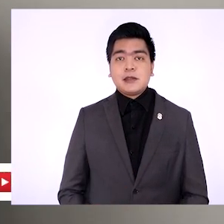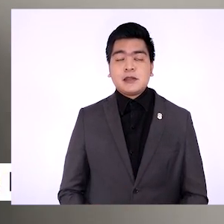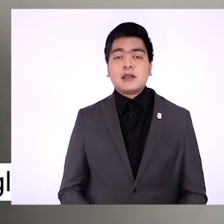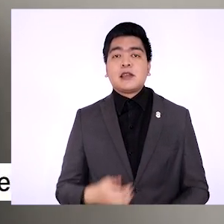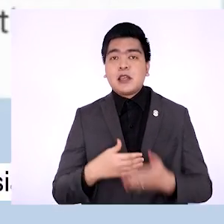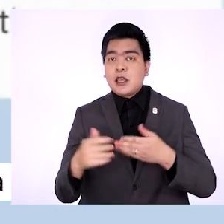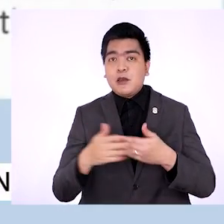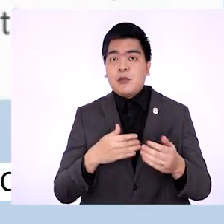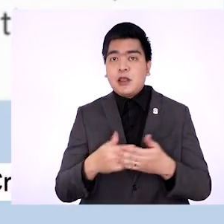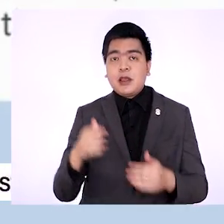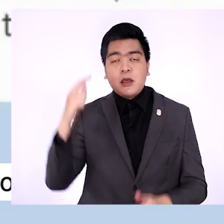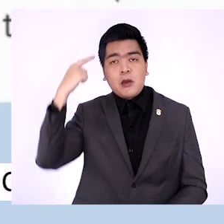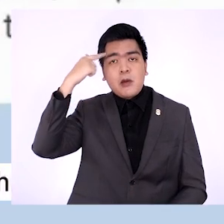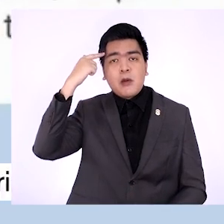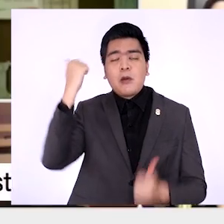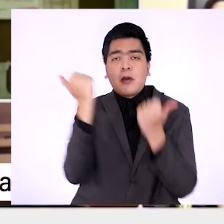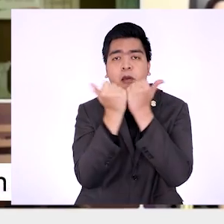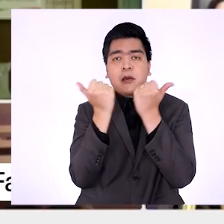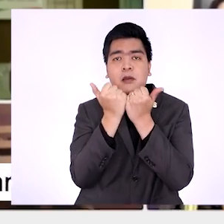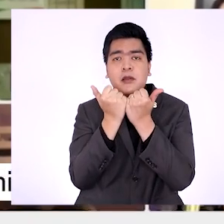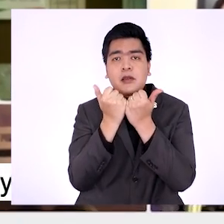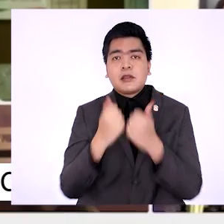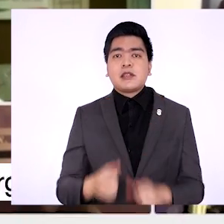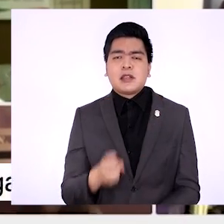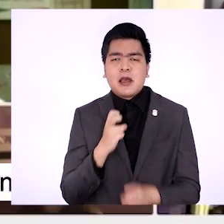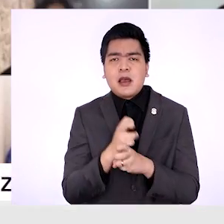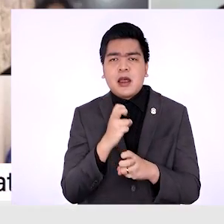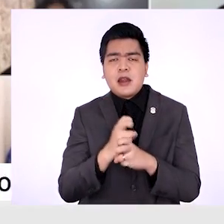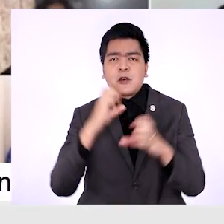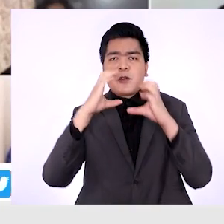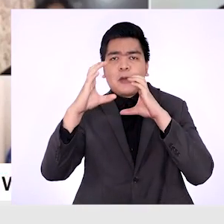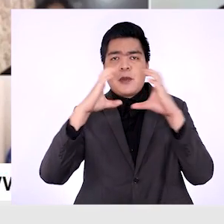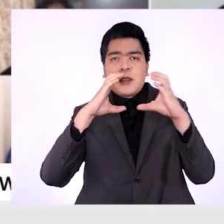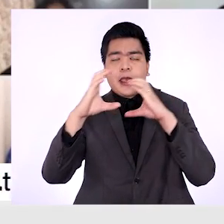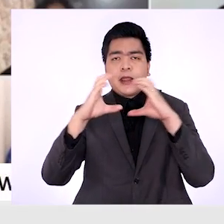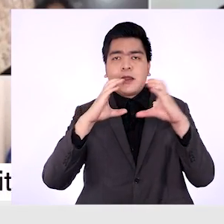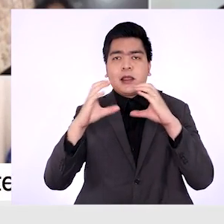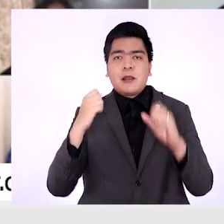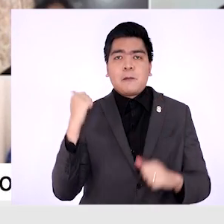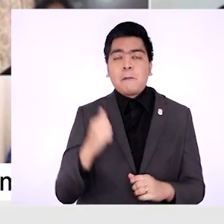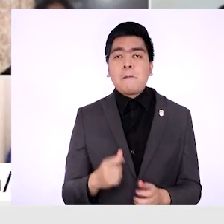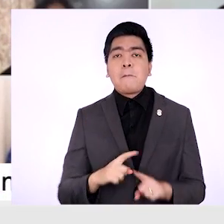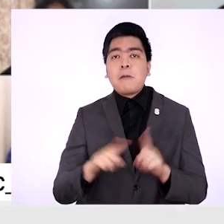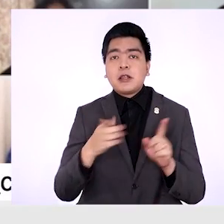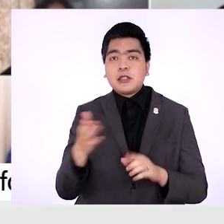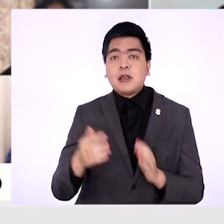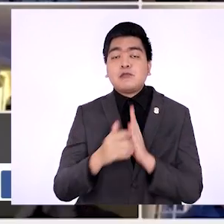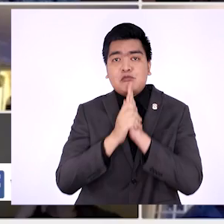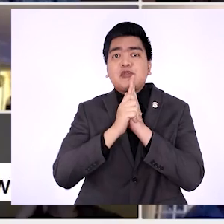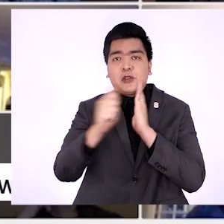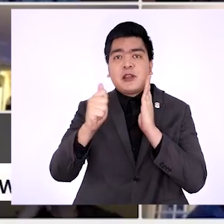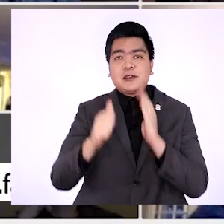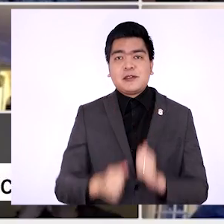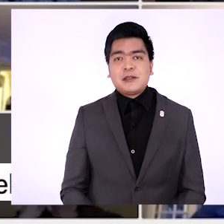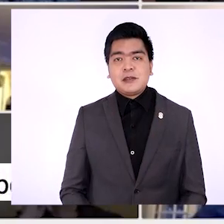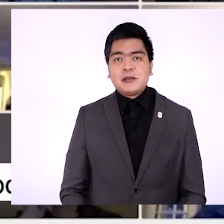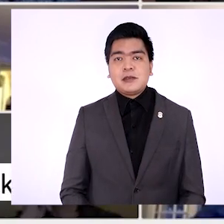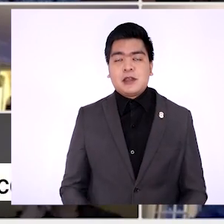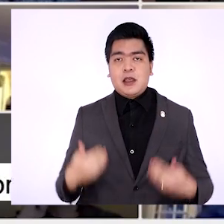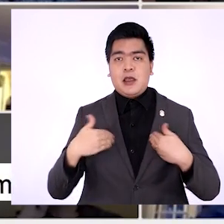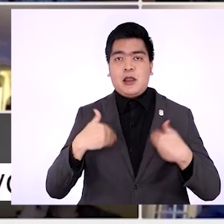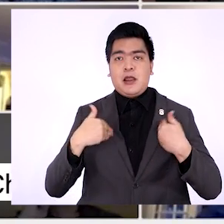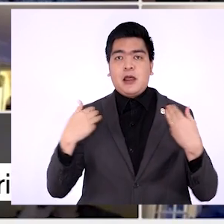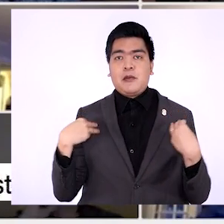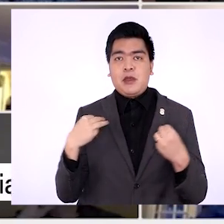with autism have a disability that affects their communication with others, they are still very talented. The youth members